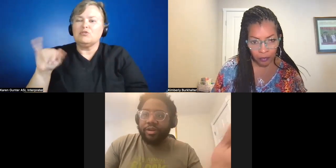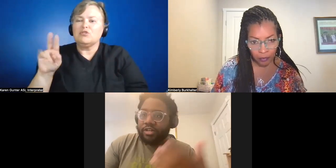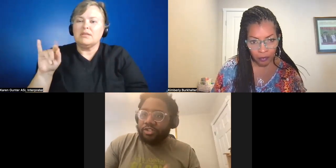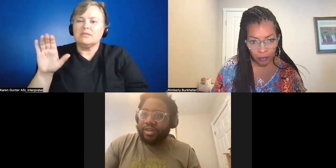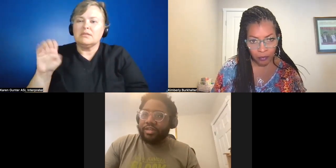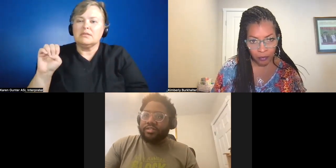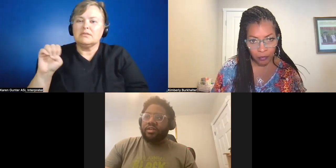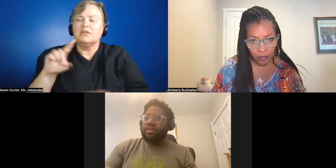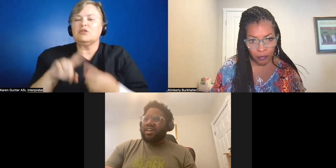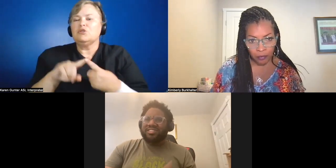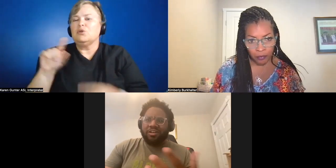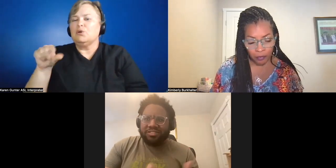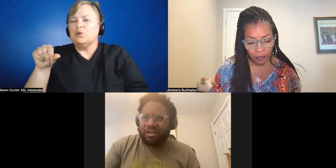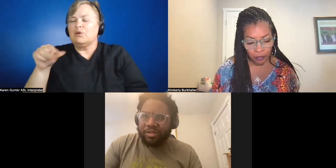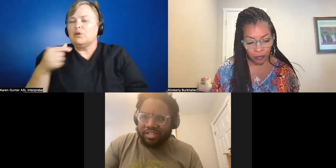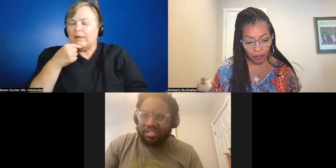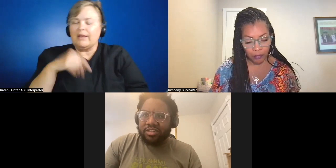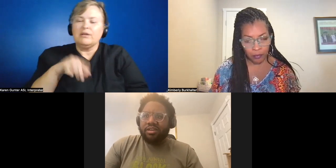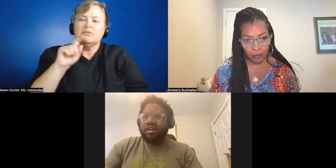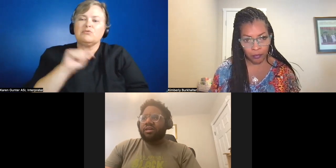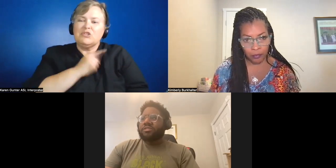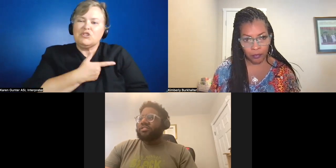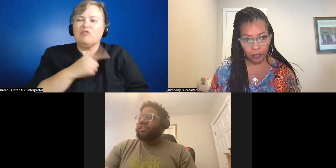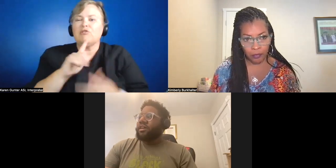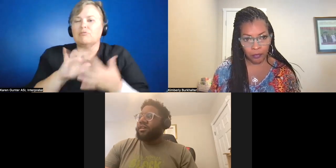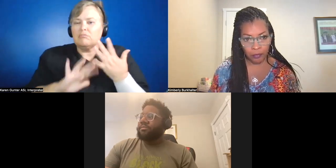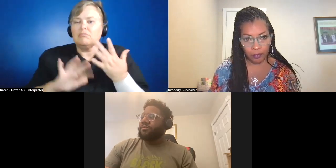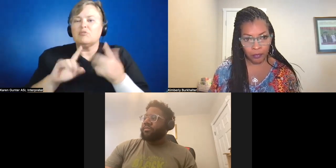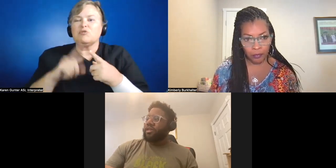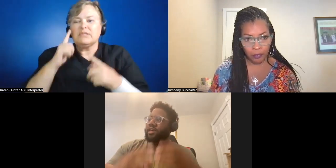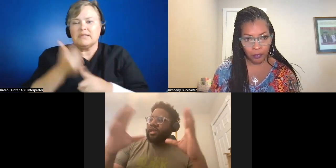to queer and trans self-determination.